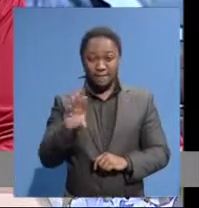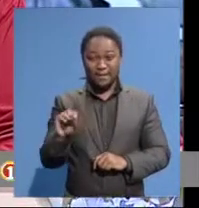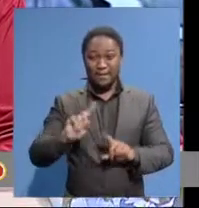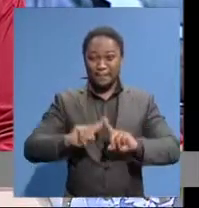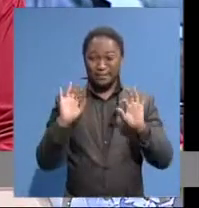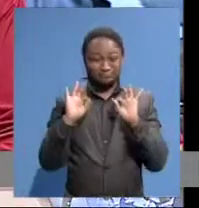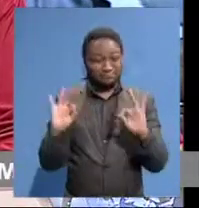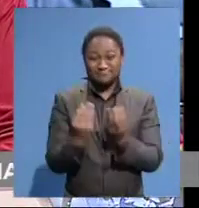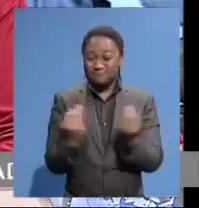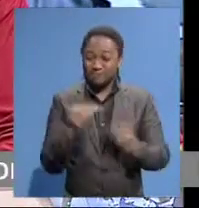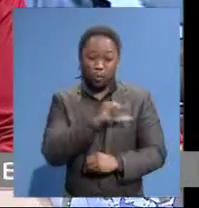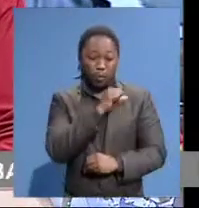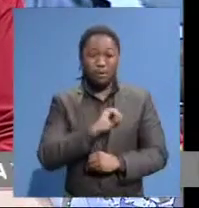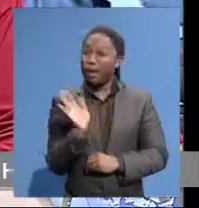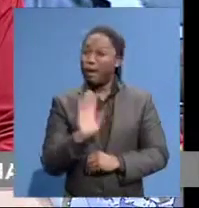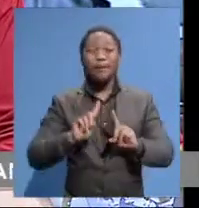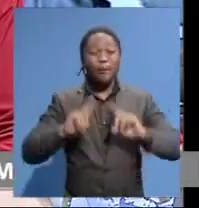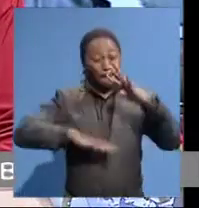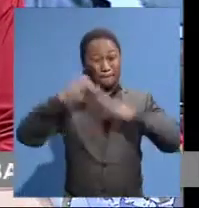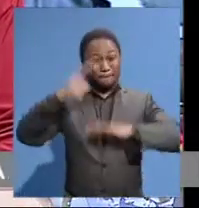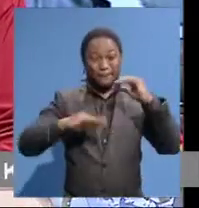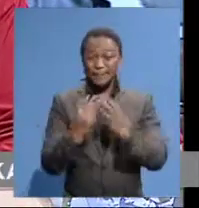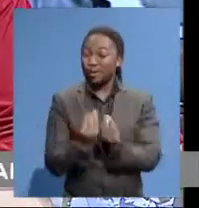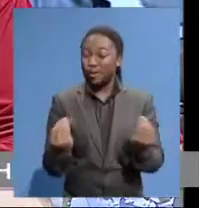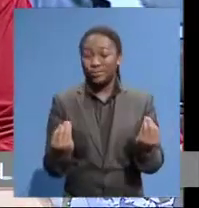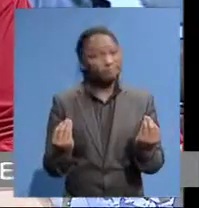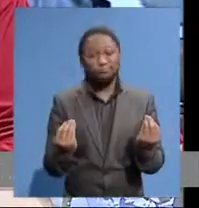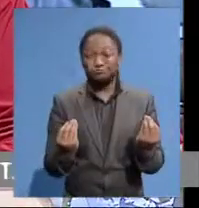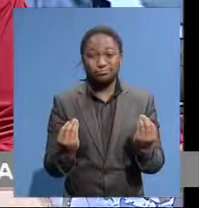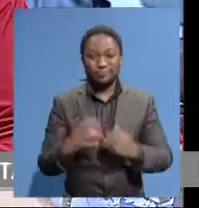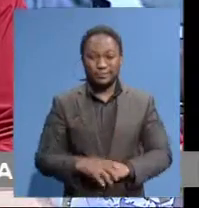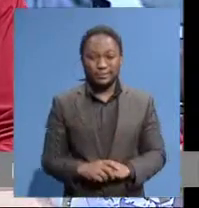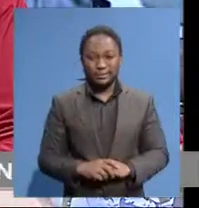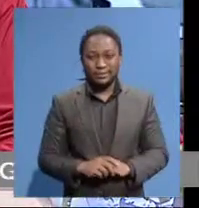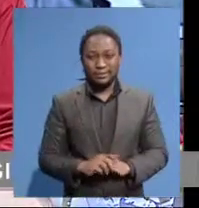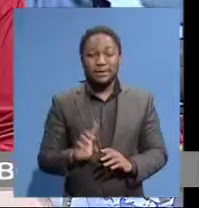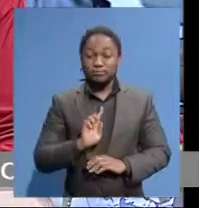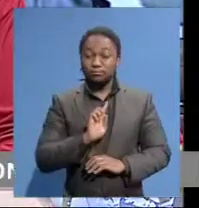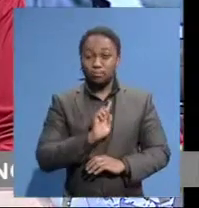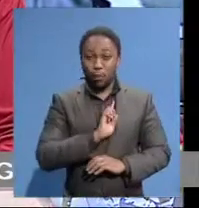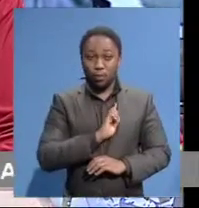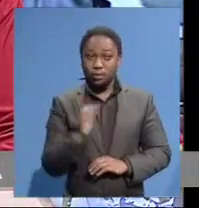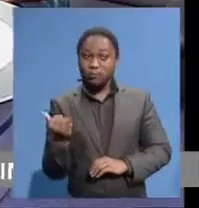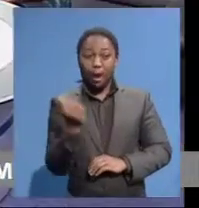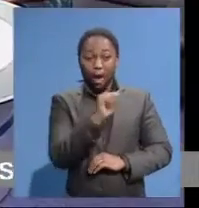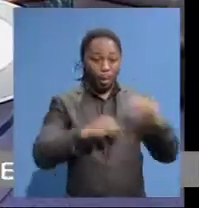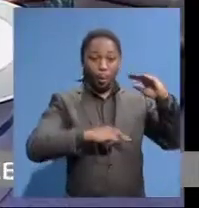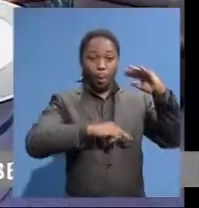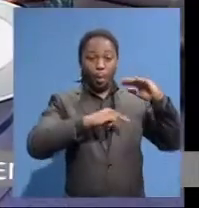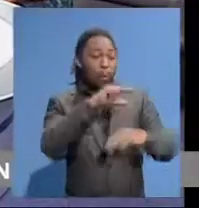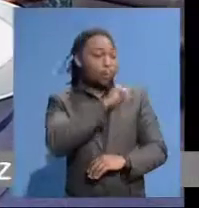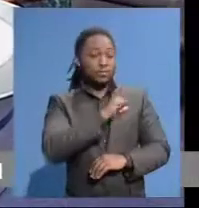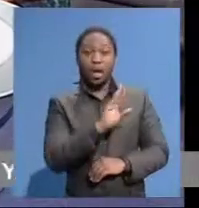hospital because it was not built for children. It's not different from an extension that you have in any other hospital where you